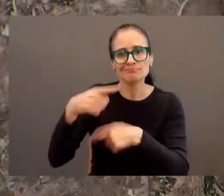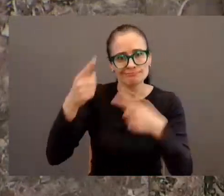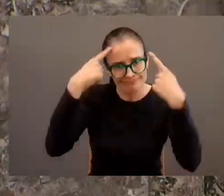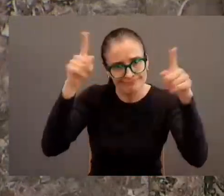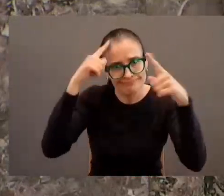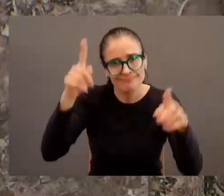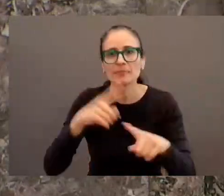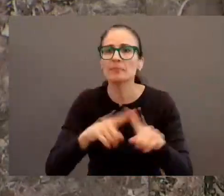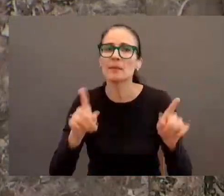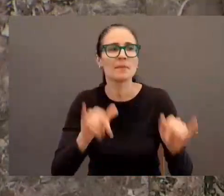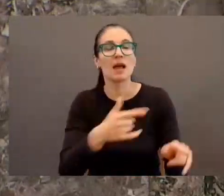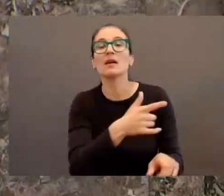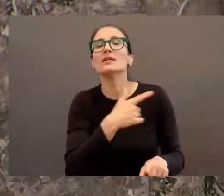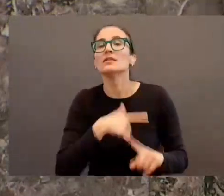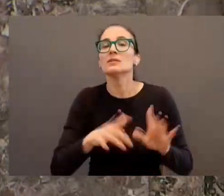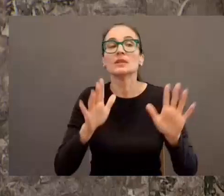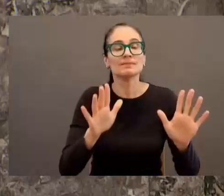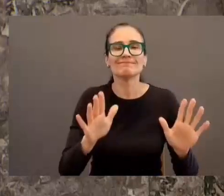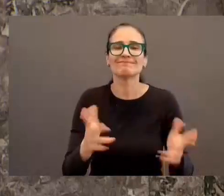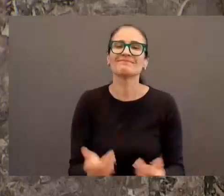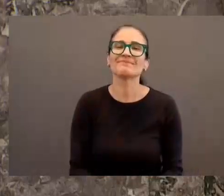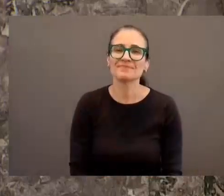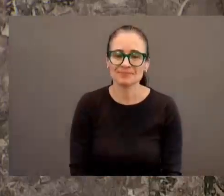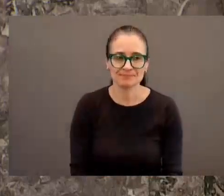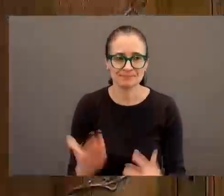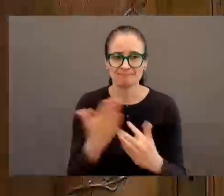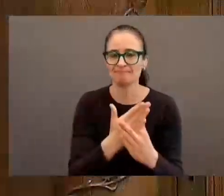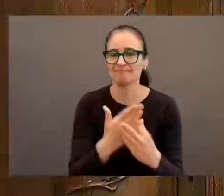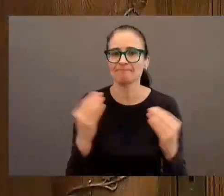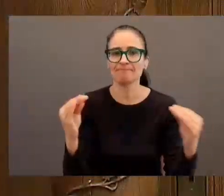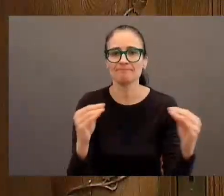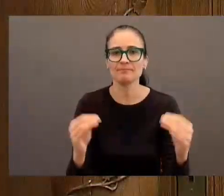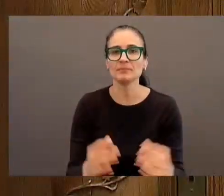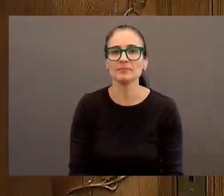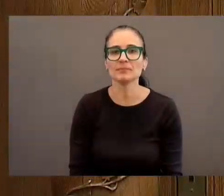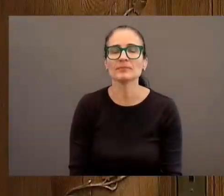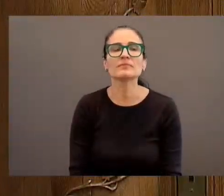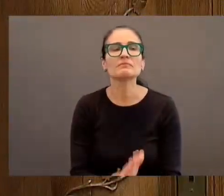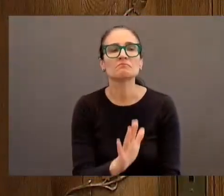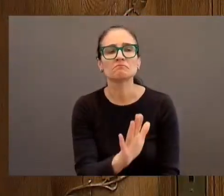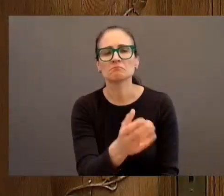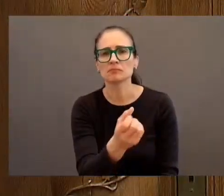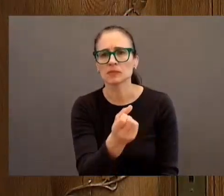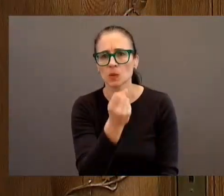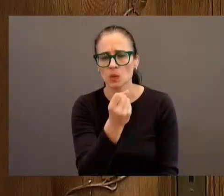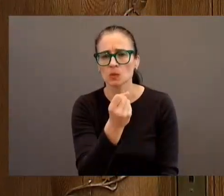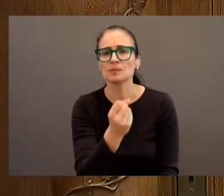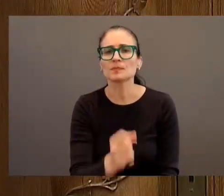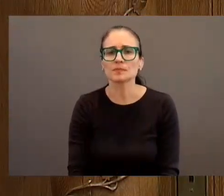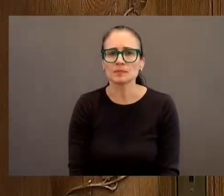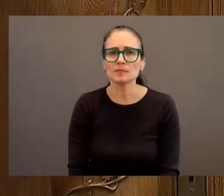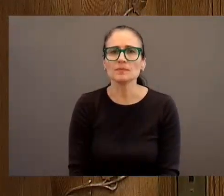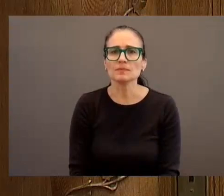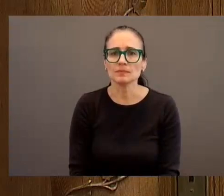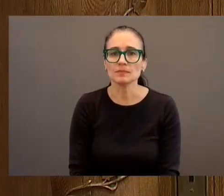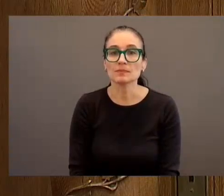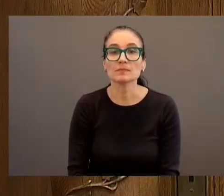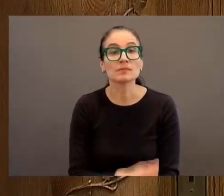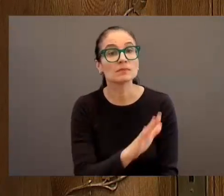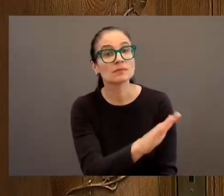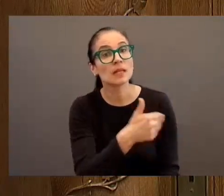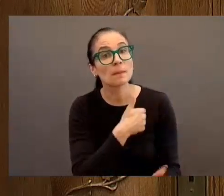Members. Let's just... Hold it, Minister. Member for Kamloops Centre, please let her conclude